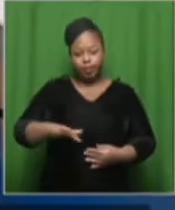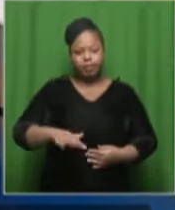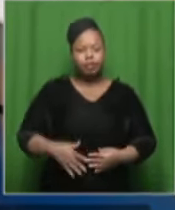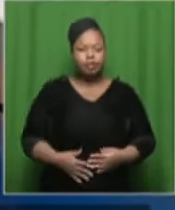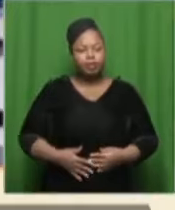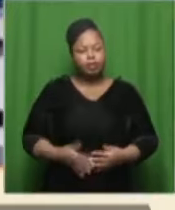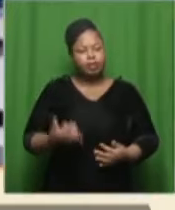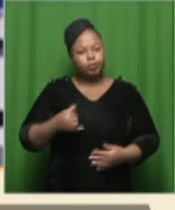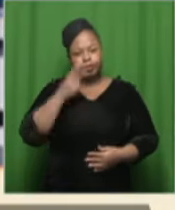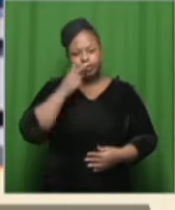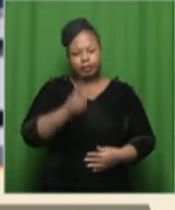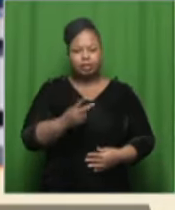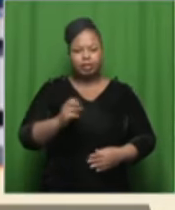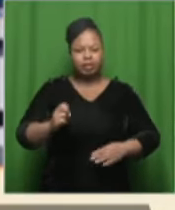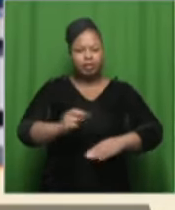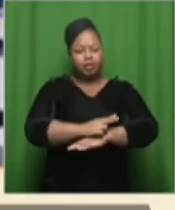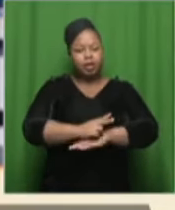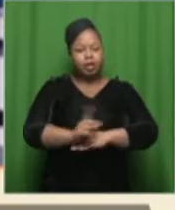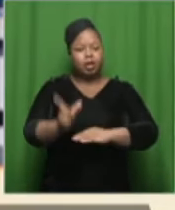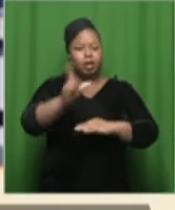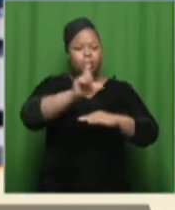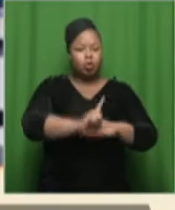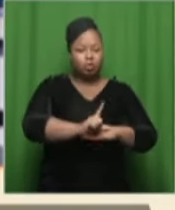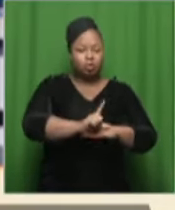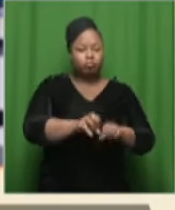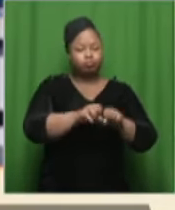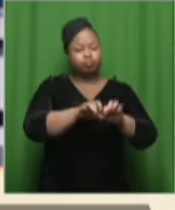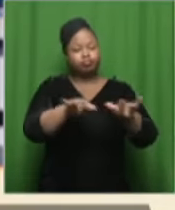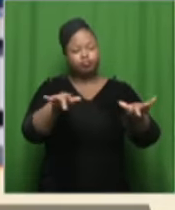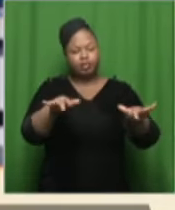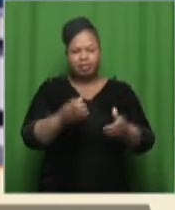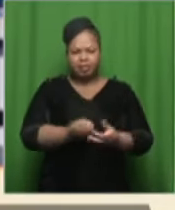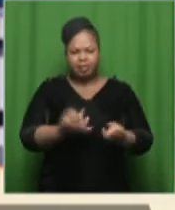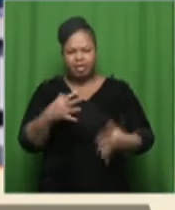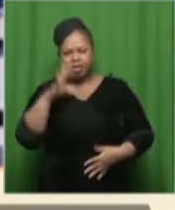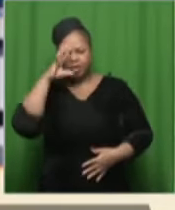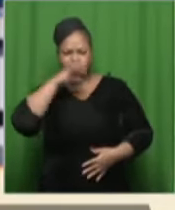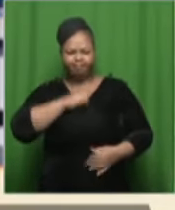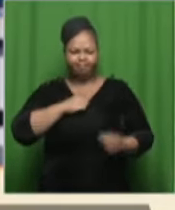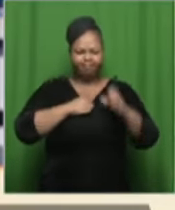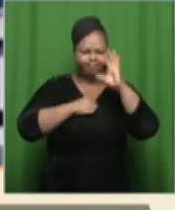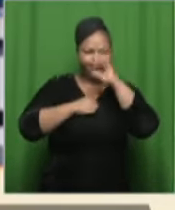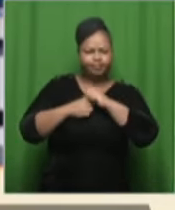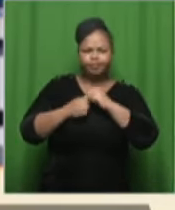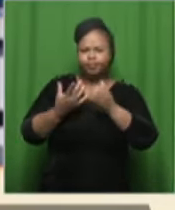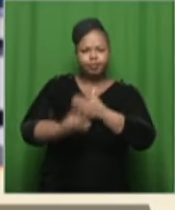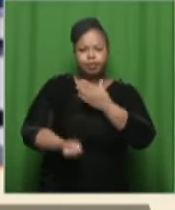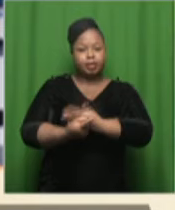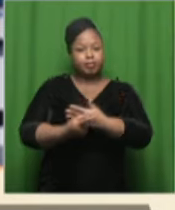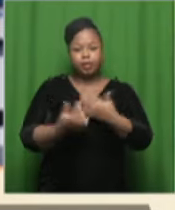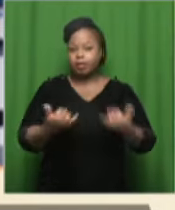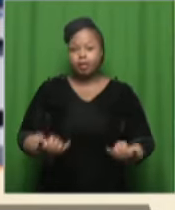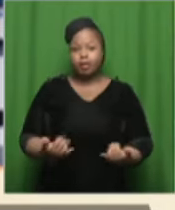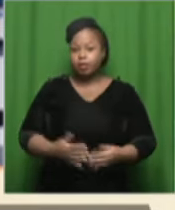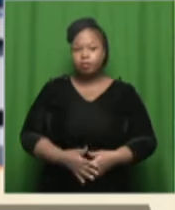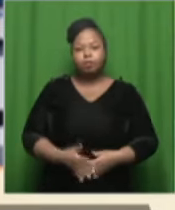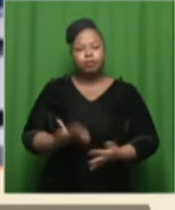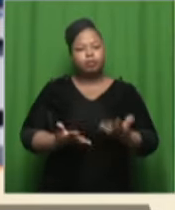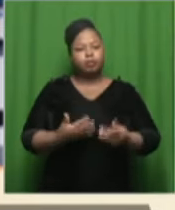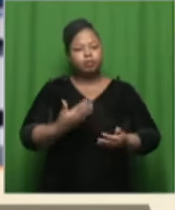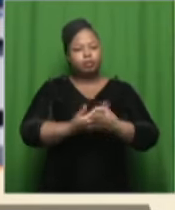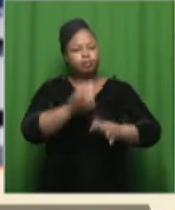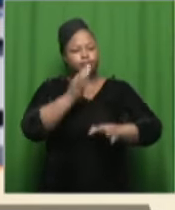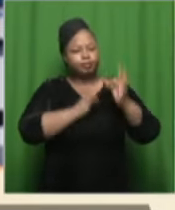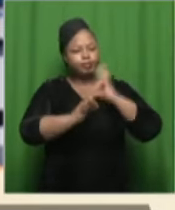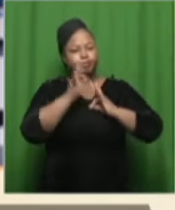some of the viral loads that have been circulating and some of the speculations, questions about what is happening this time around. Perhaps you could talk to